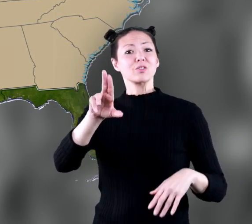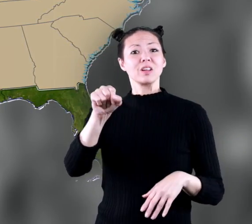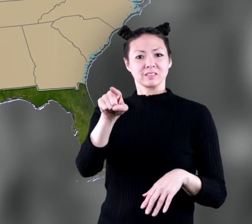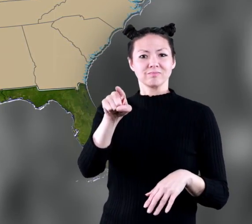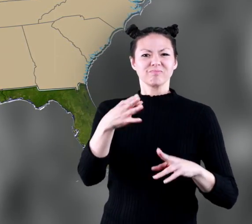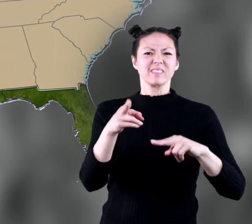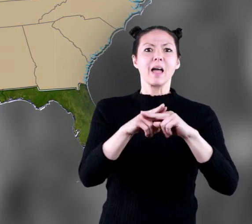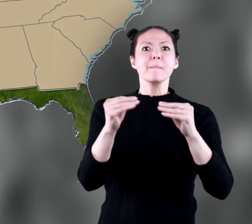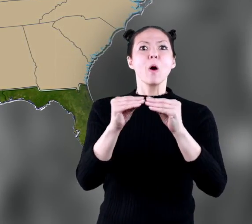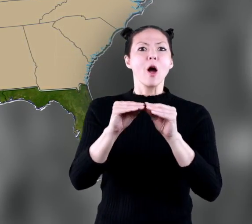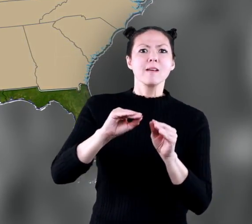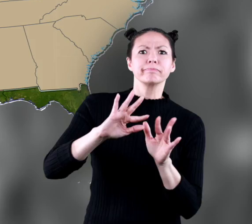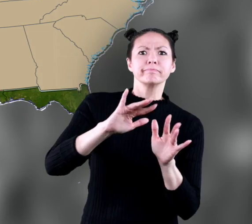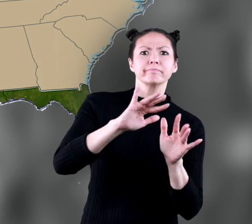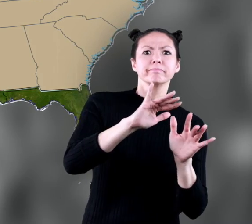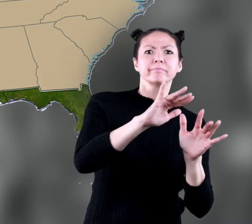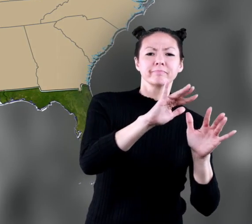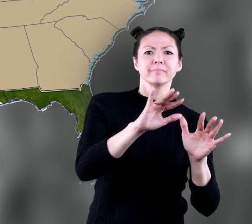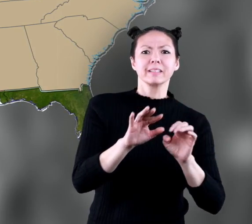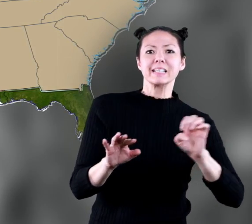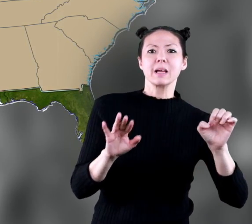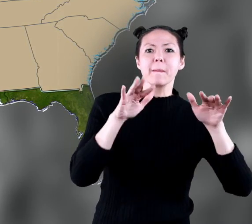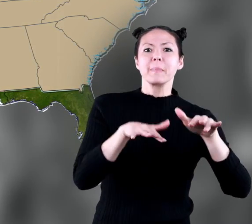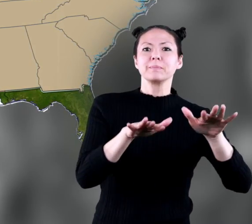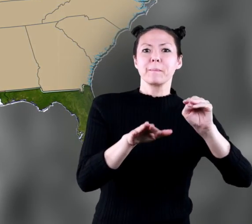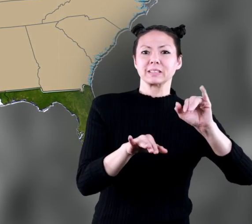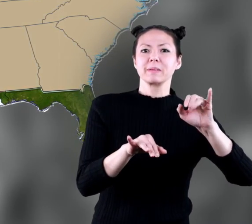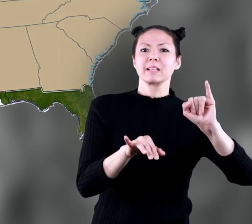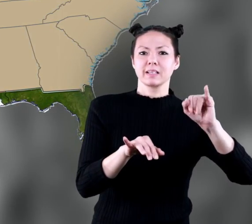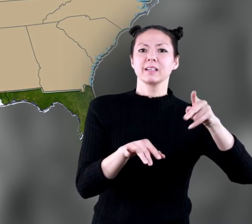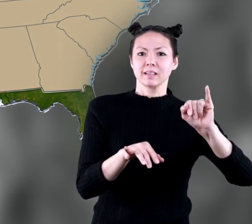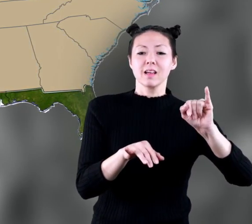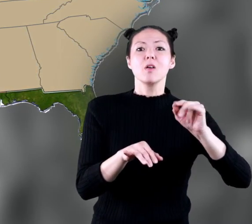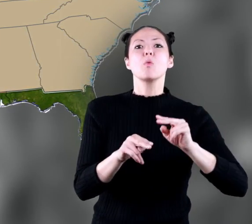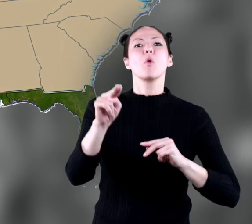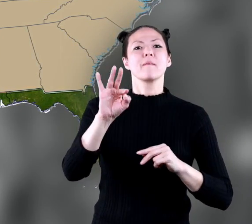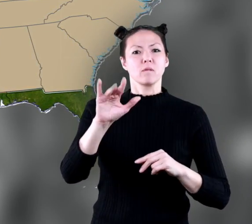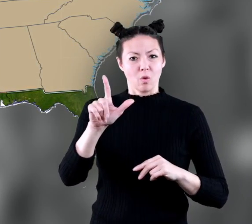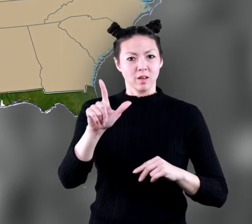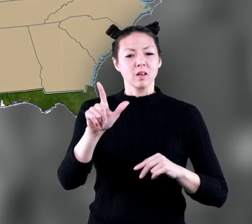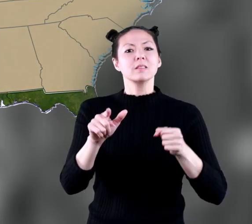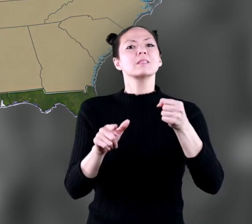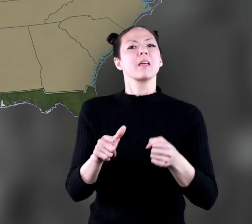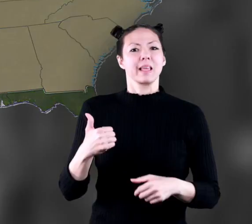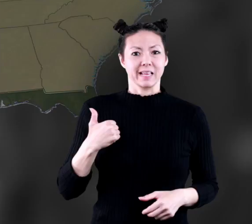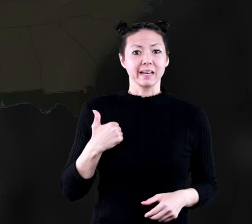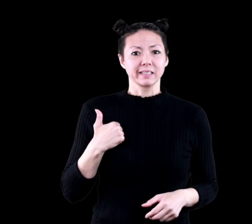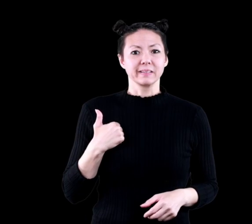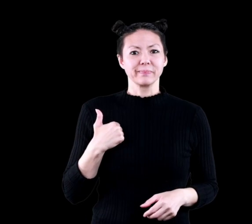the United States would gain all of the areas east of the Mississippi, north of Florida, and south of